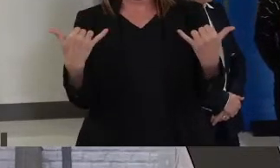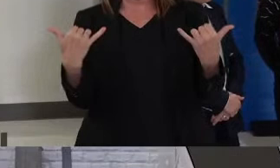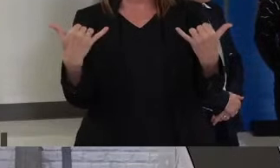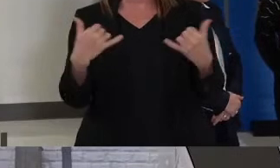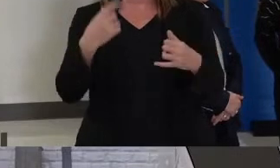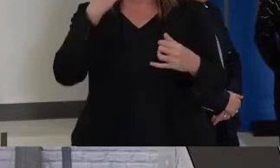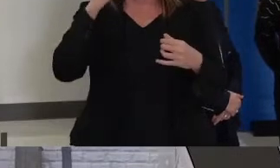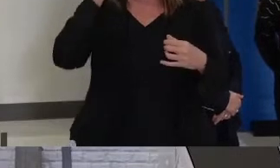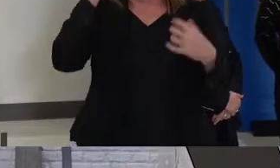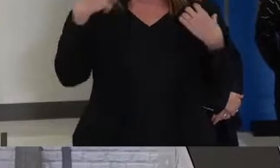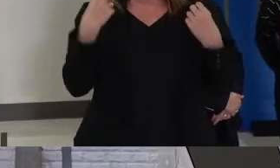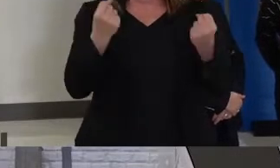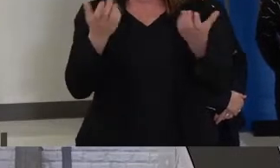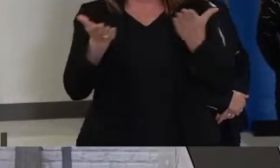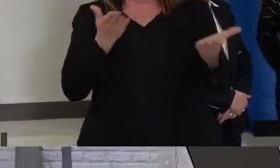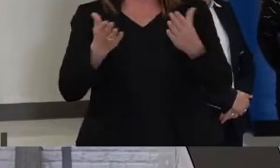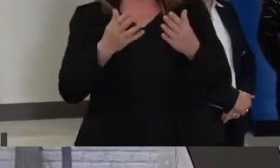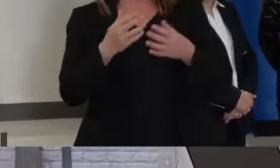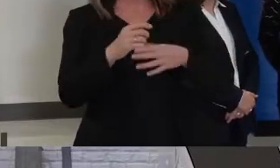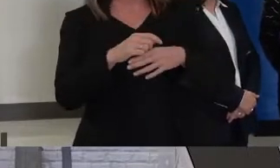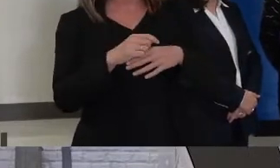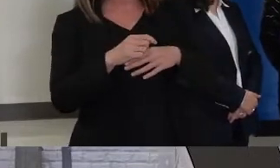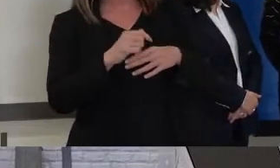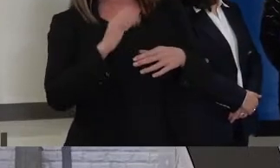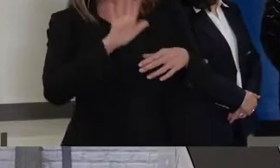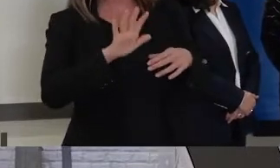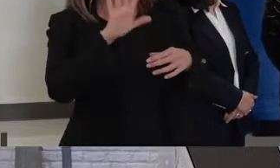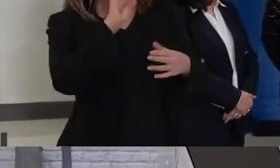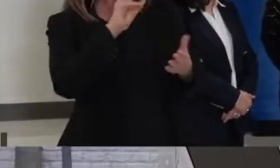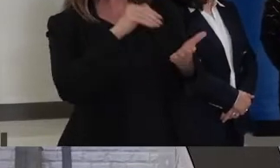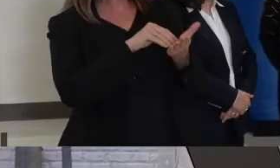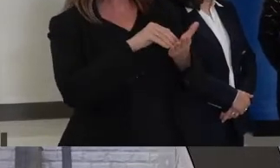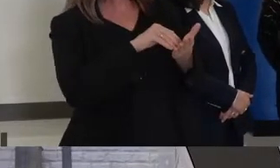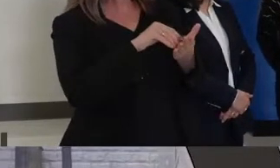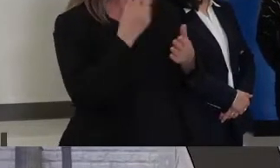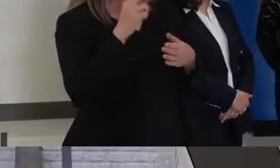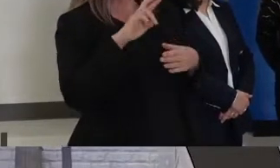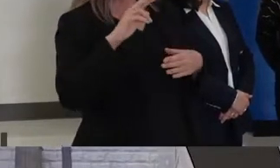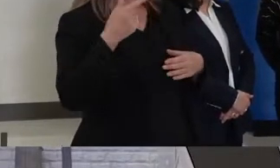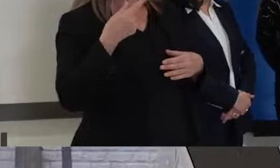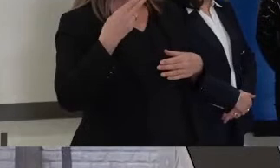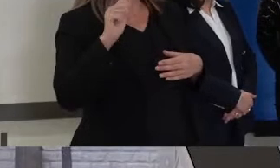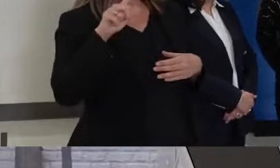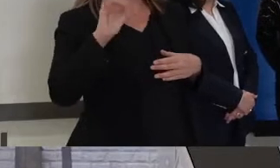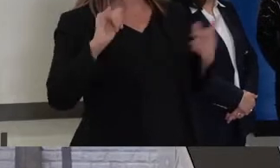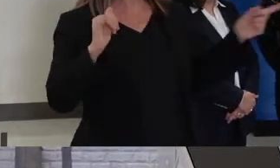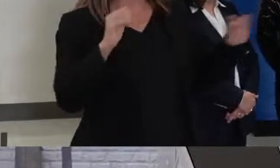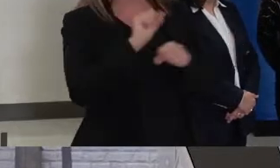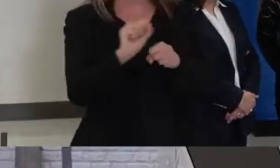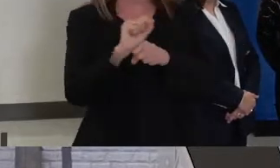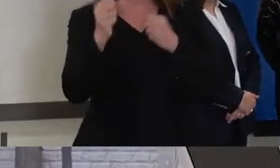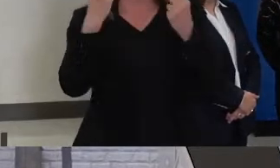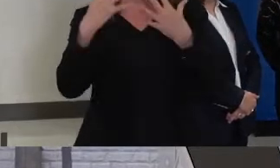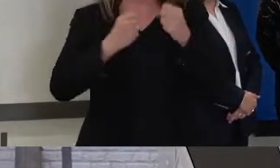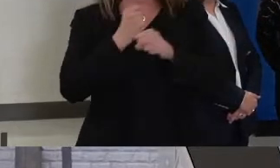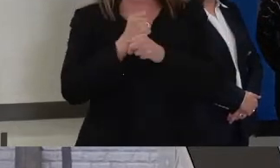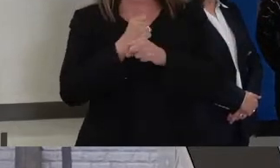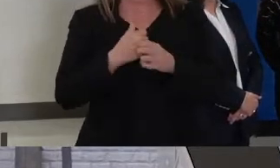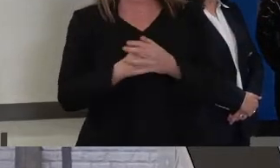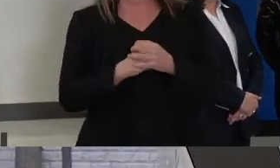for mental health services? No, in fact, in that the state? 6,000 comes to that needs process. Dr. Galley's been working on this for years. He can talk more specifically